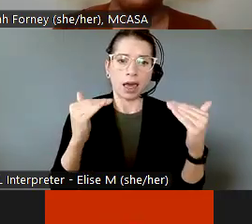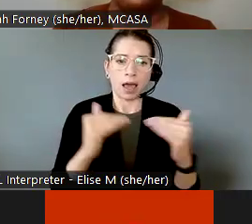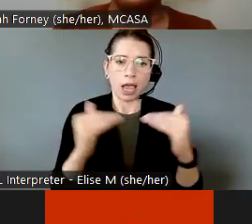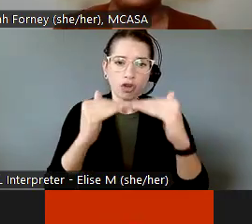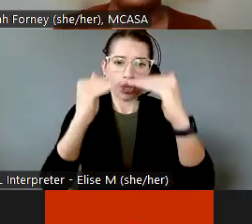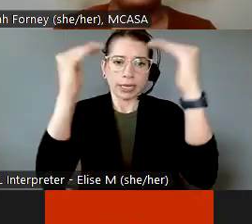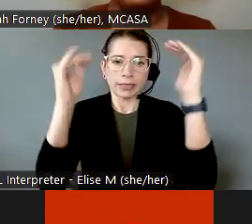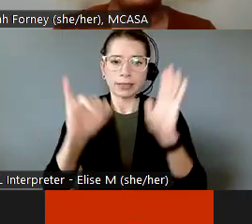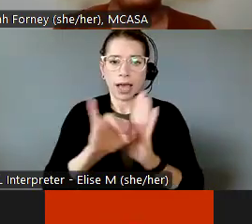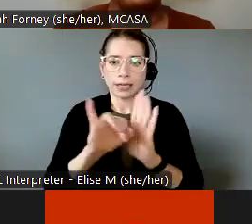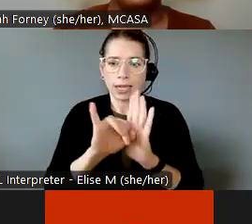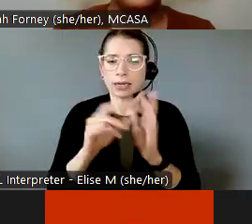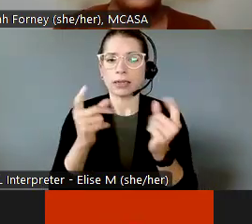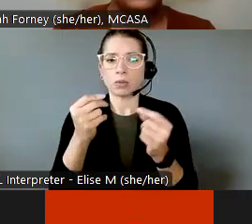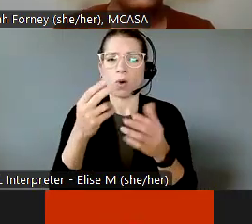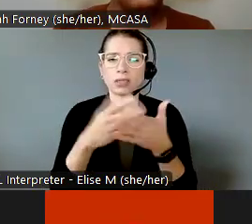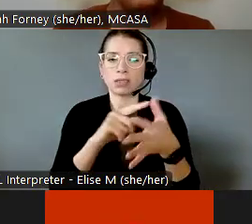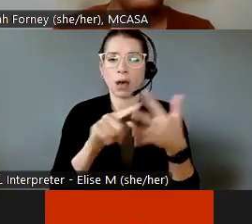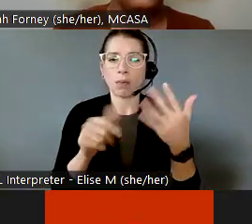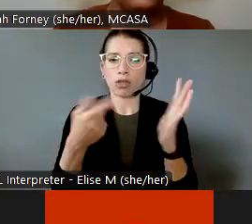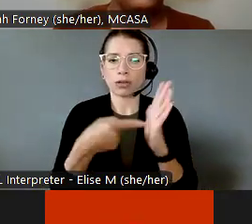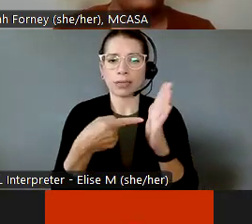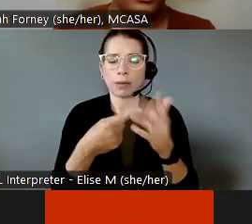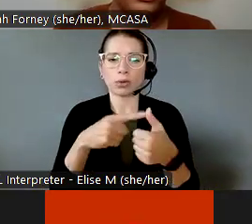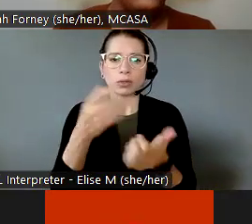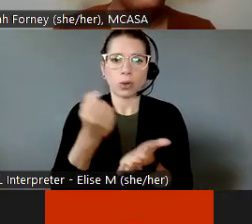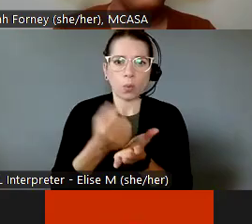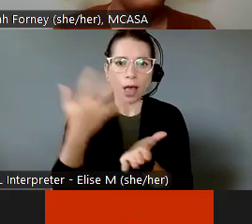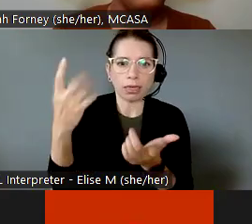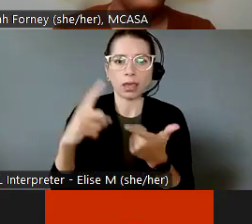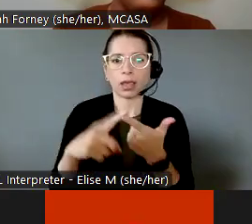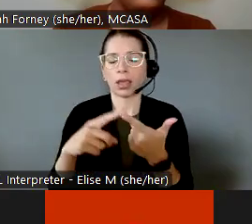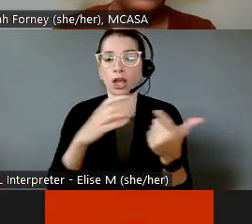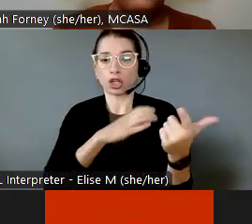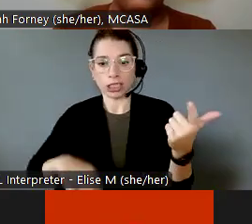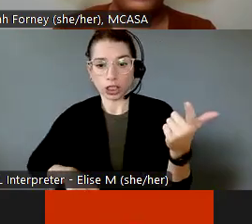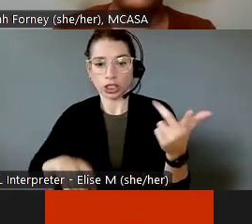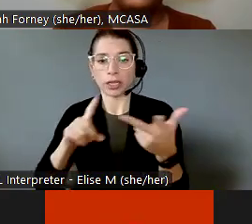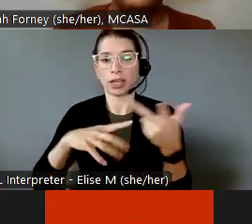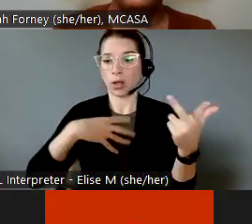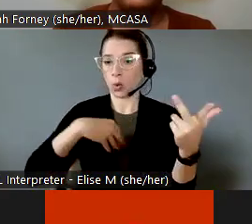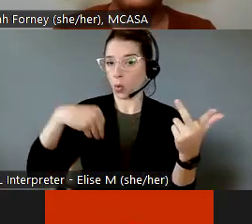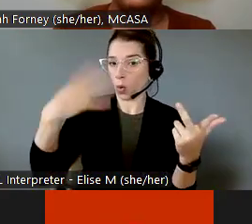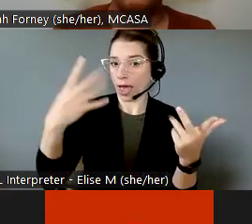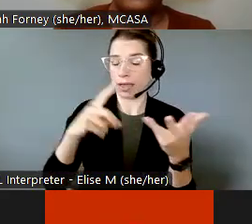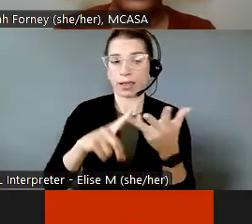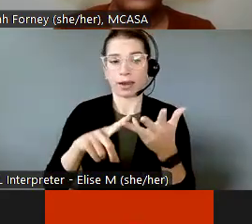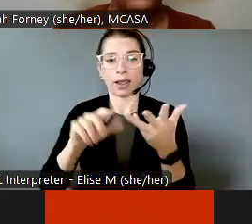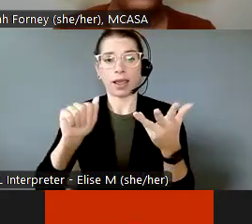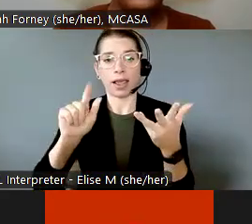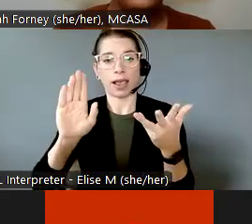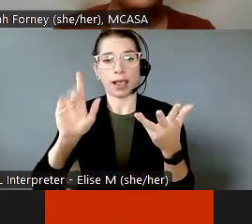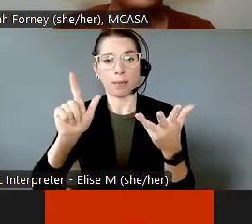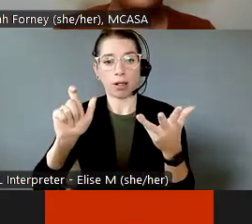are wealthy, Christian, white, able bodied, born